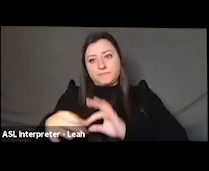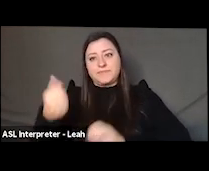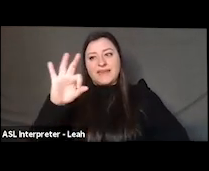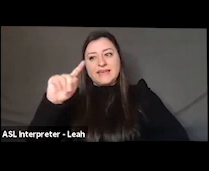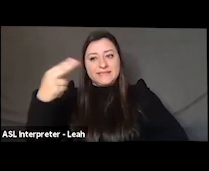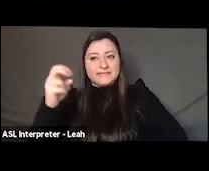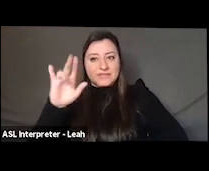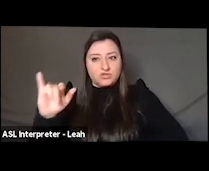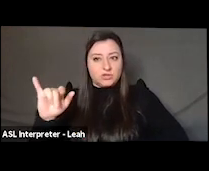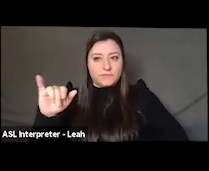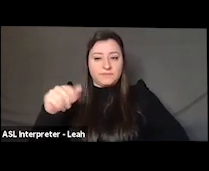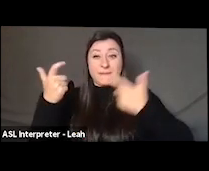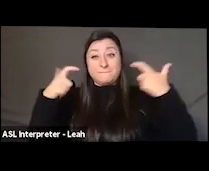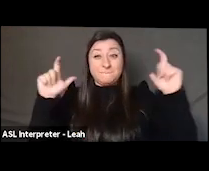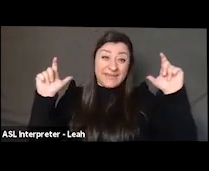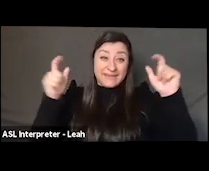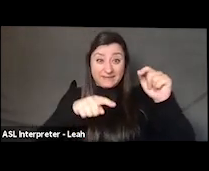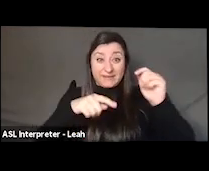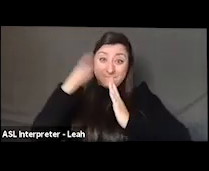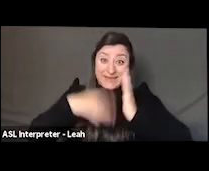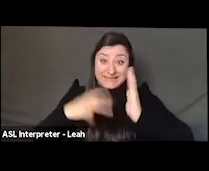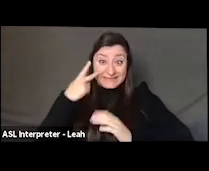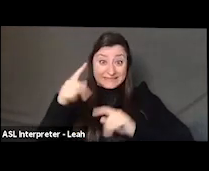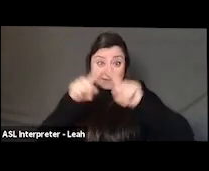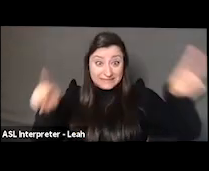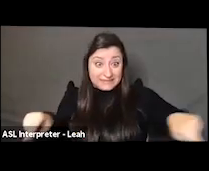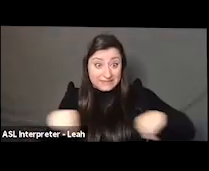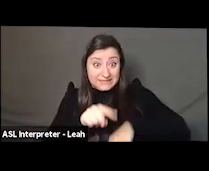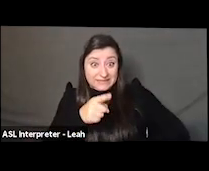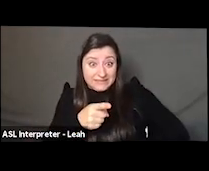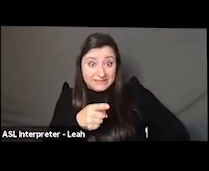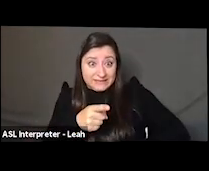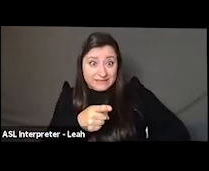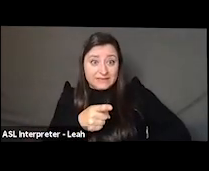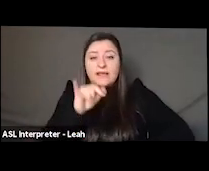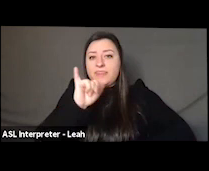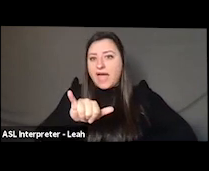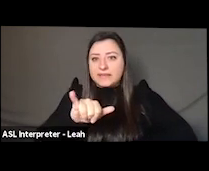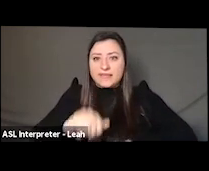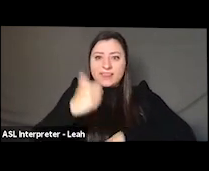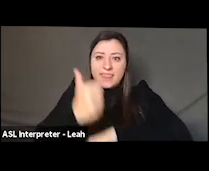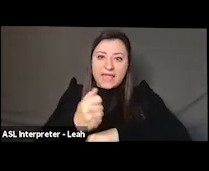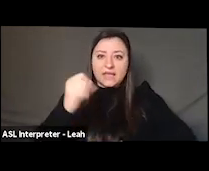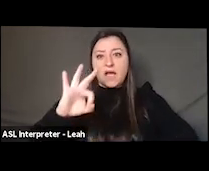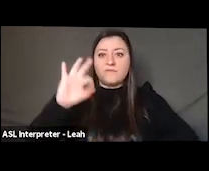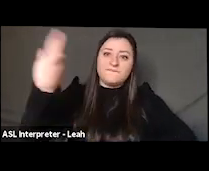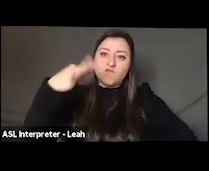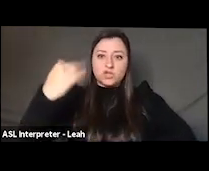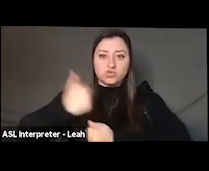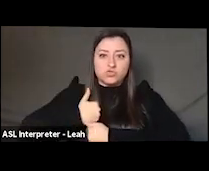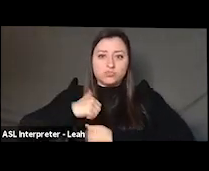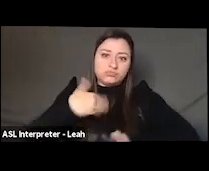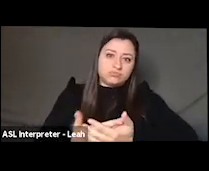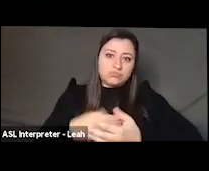The big painting that we see is the heroic depicting of the landing of the French troops in Beirut